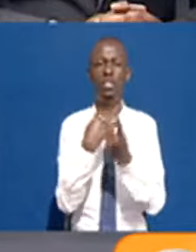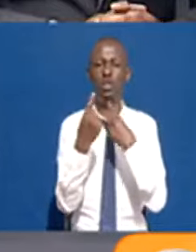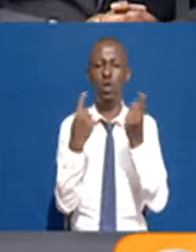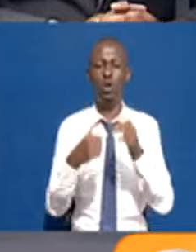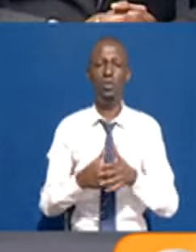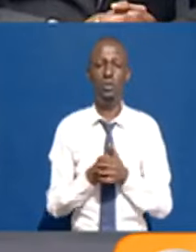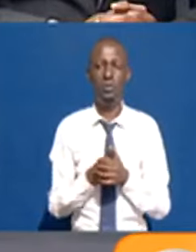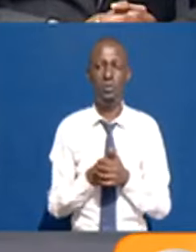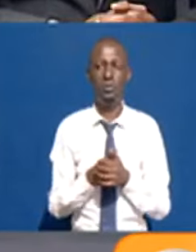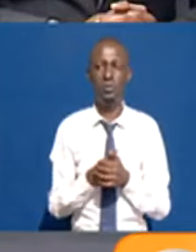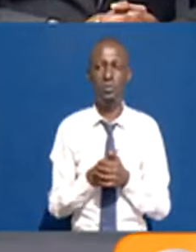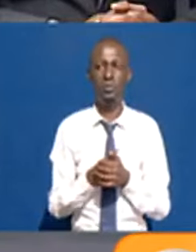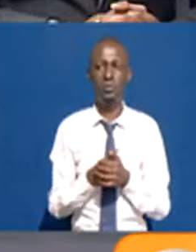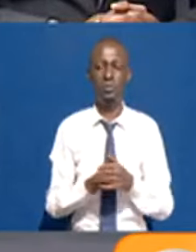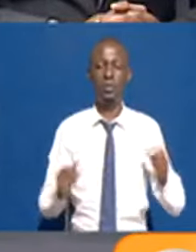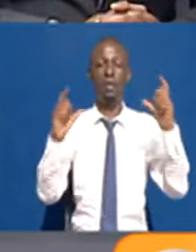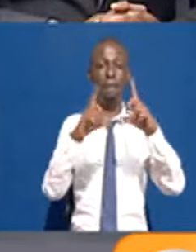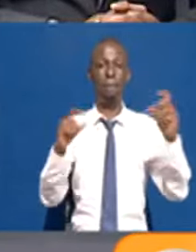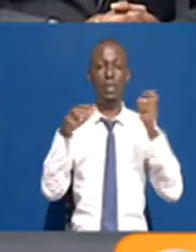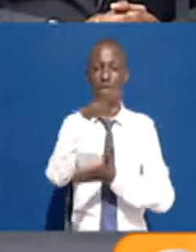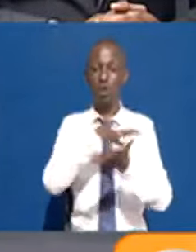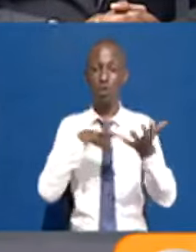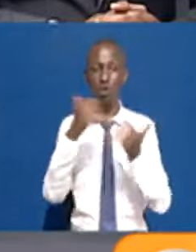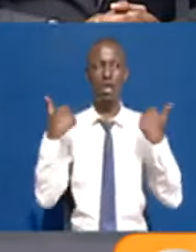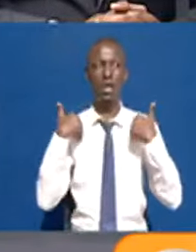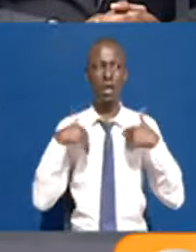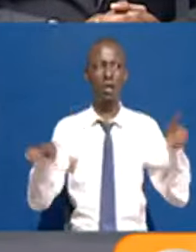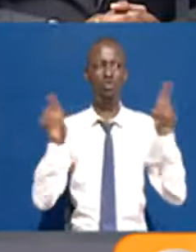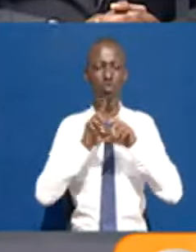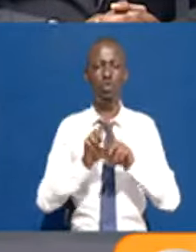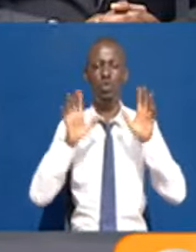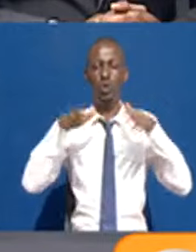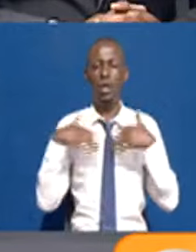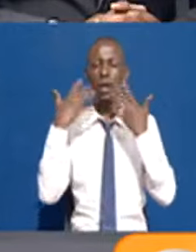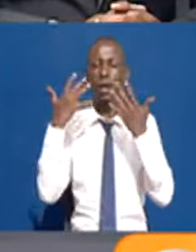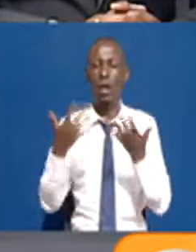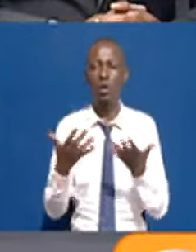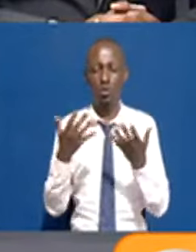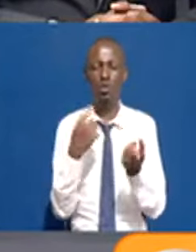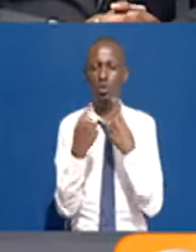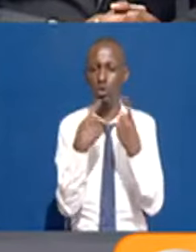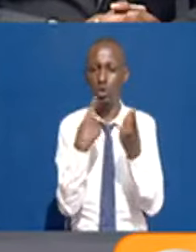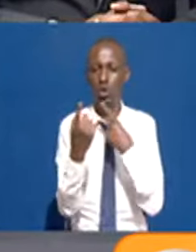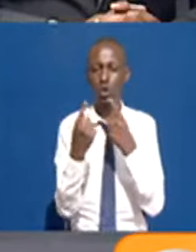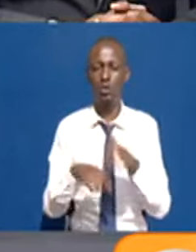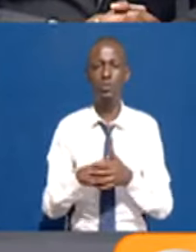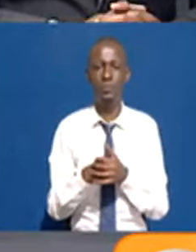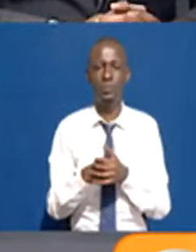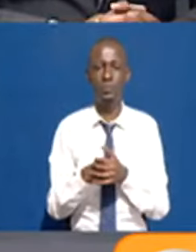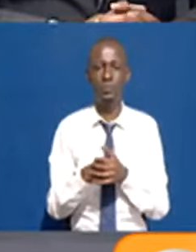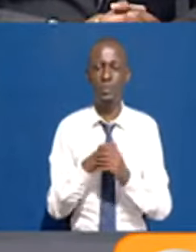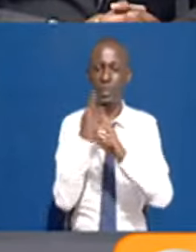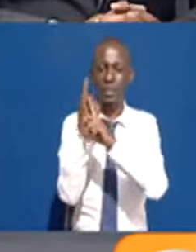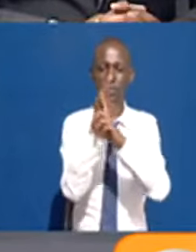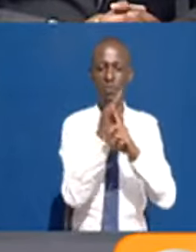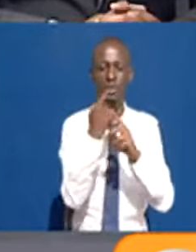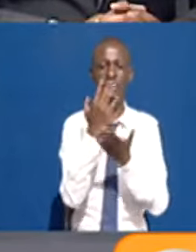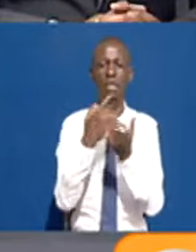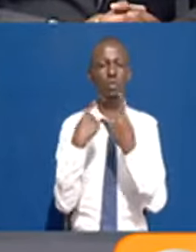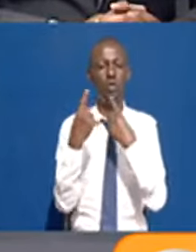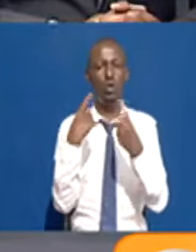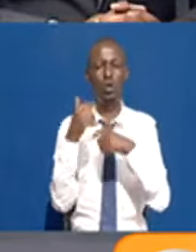just the confusion of the message, but the tone with which it is delivered. Now, it varies from derogatory